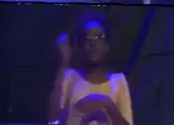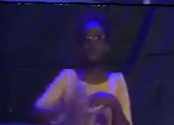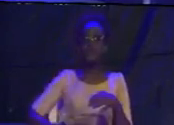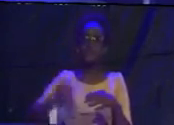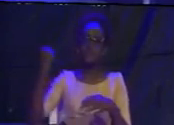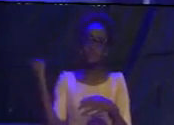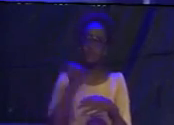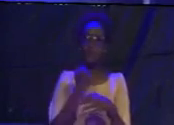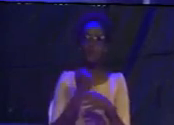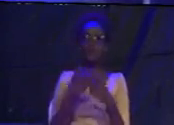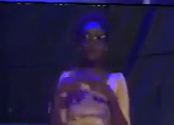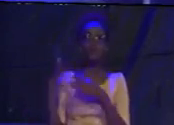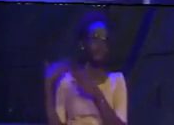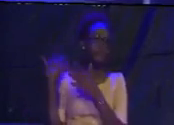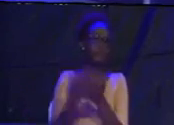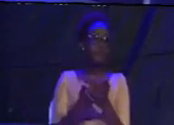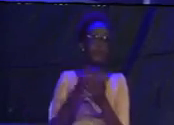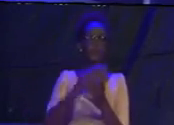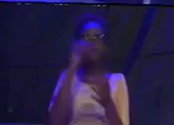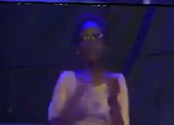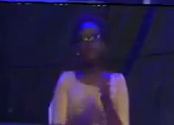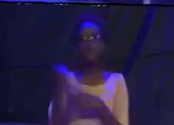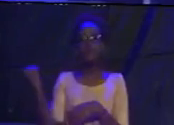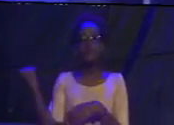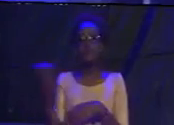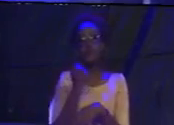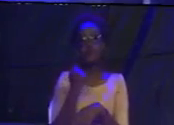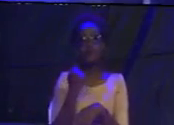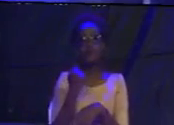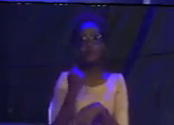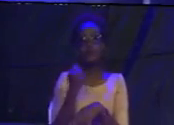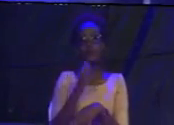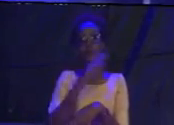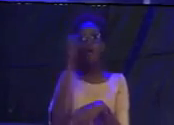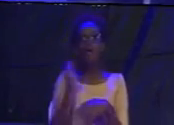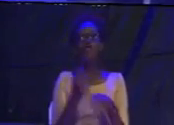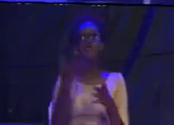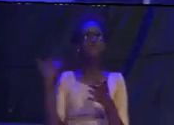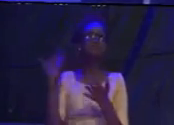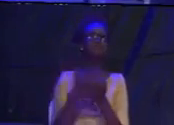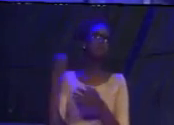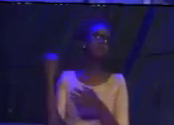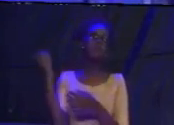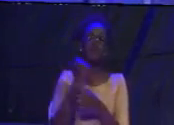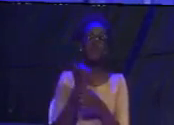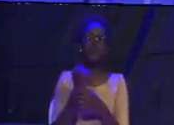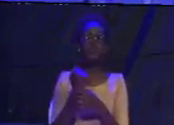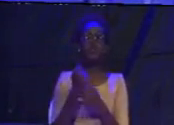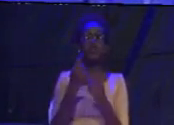Africa used to be great. Africa was known back then. Africa